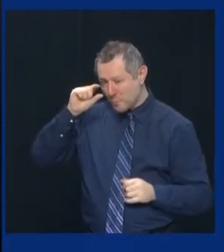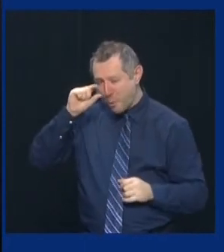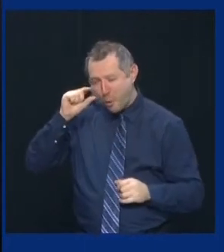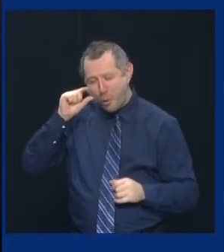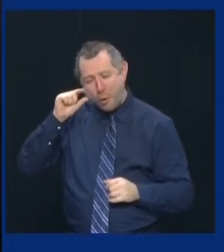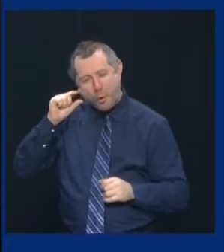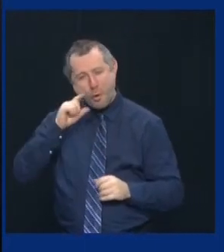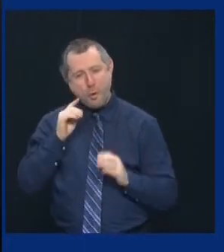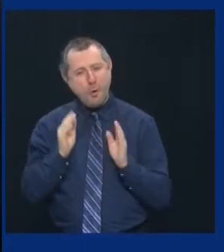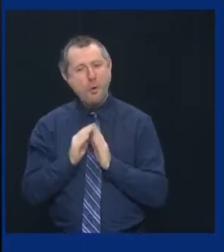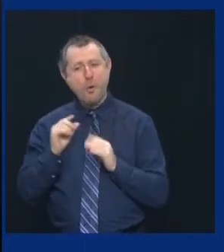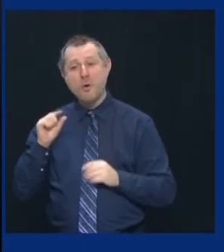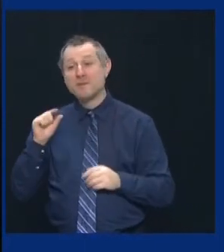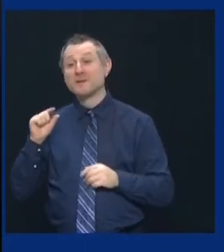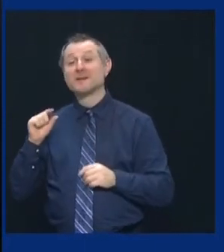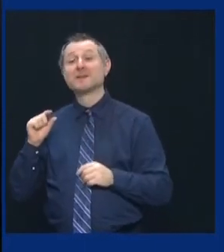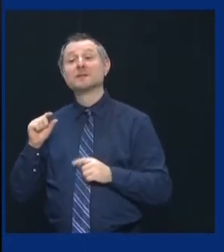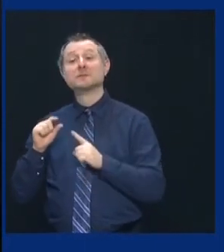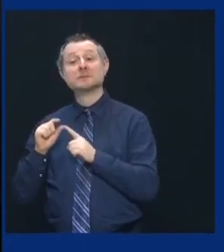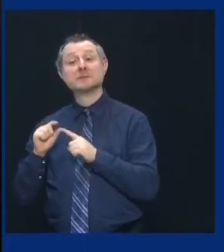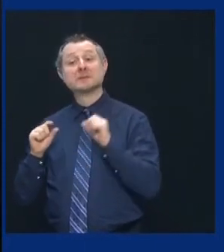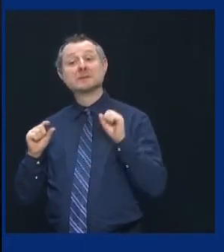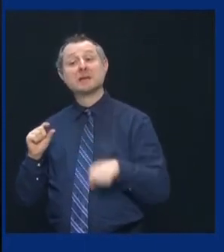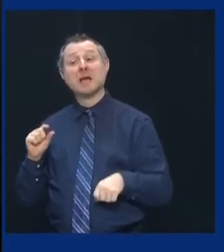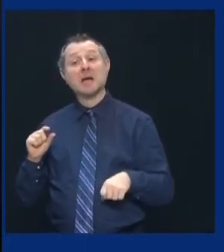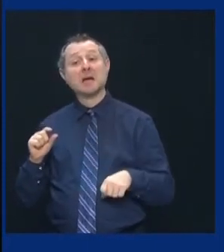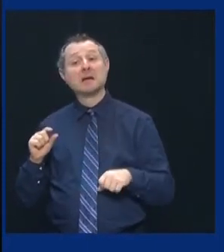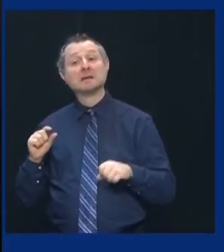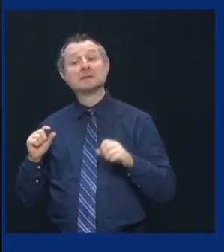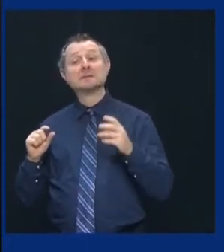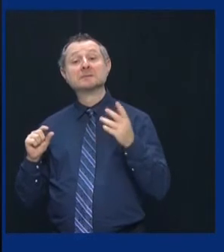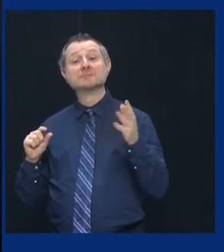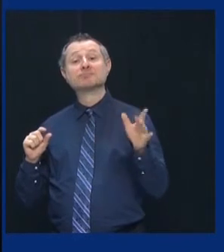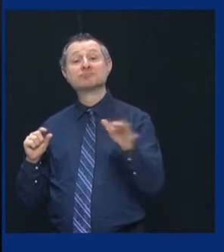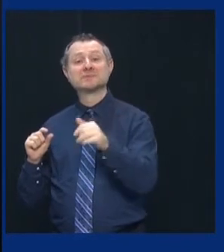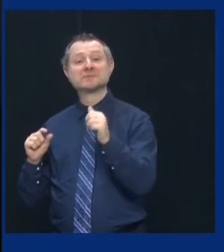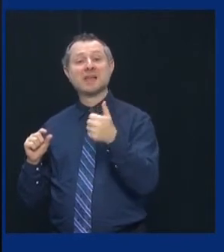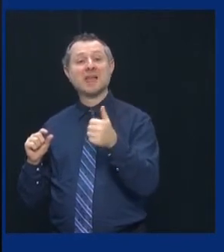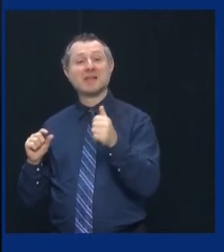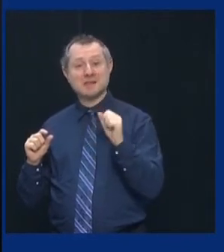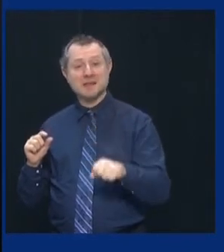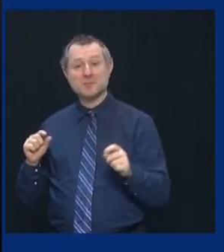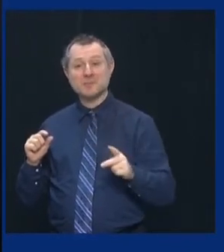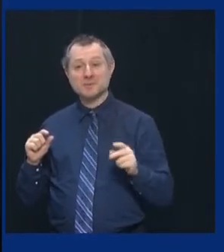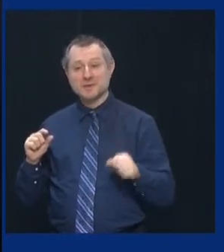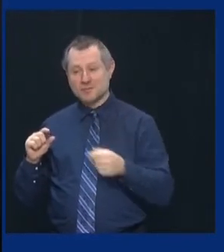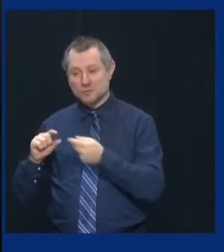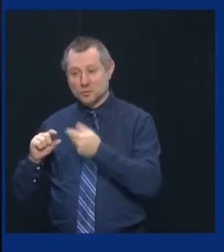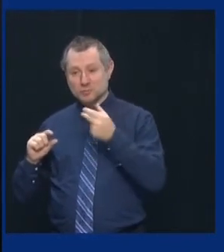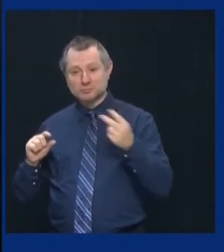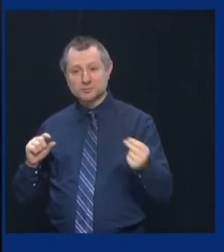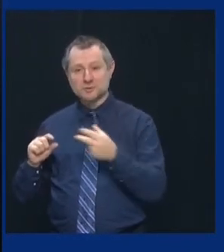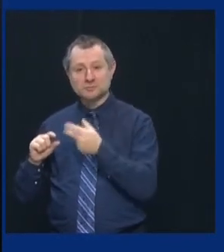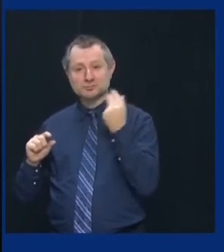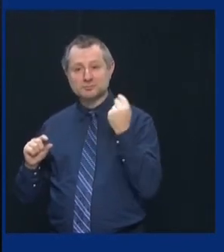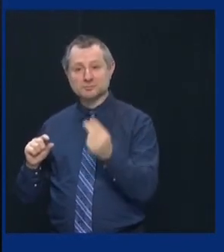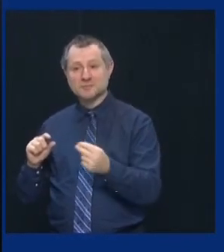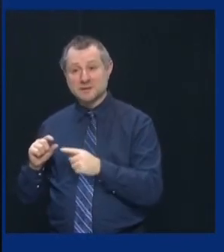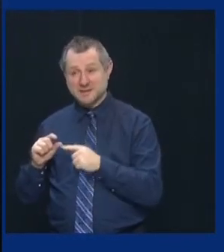some of those vials can do 10 vaccines. You could sell that one